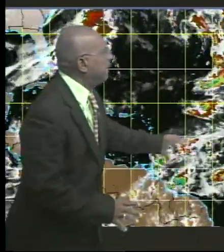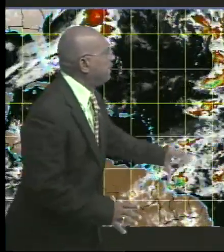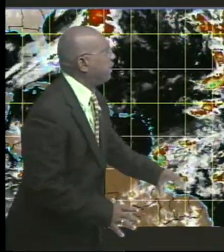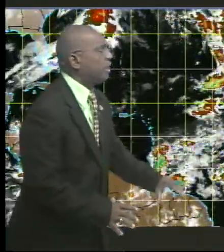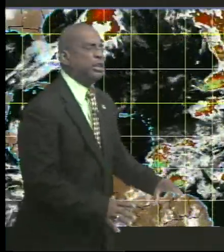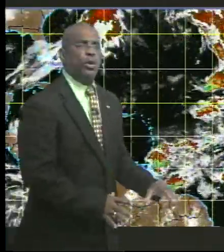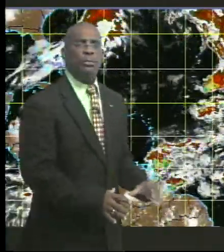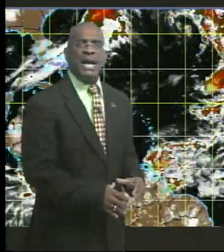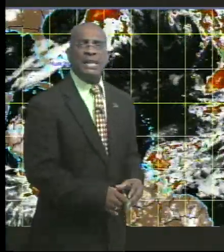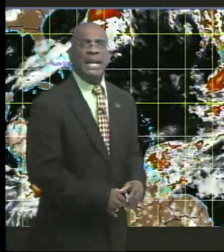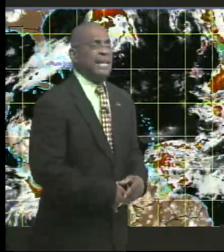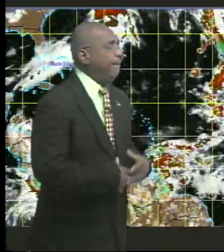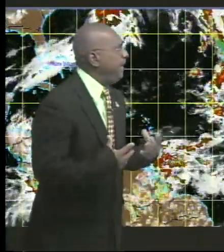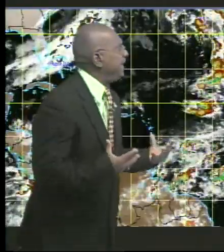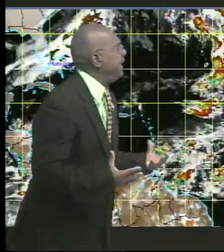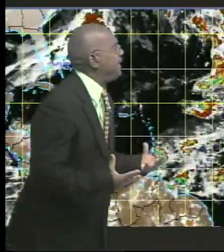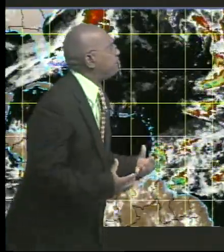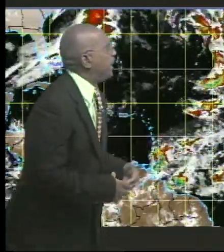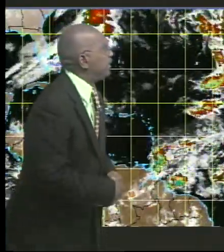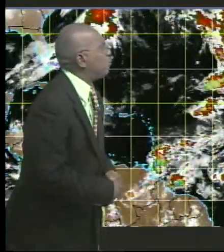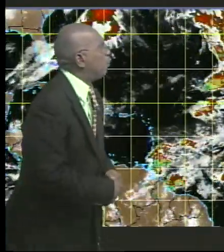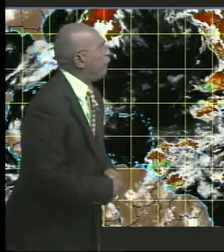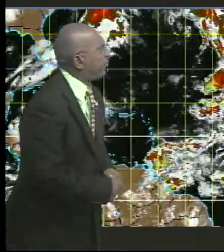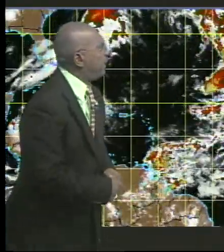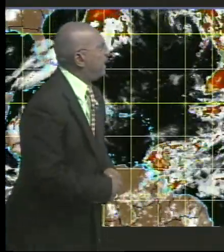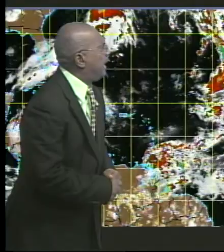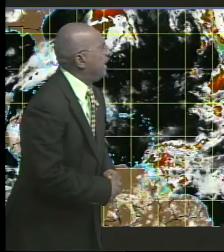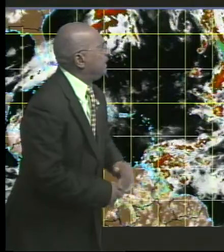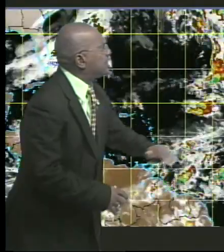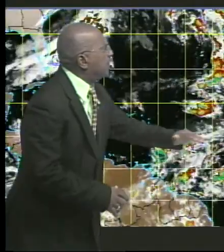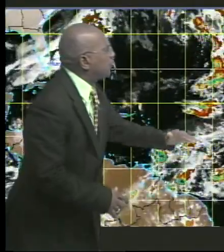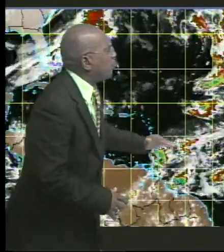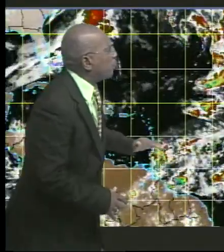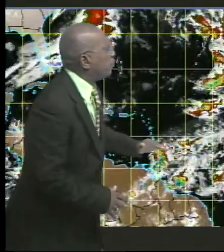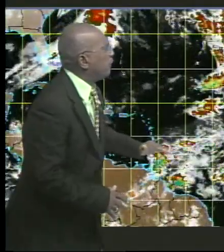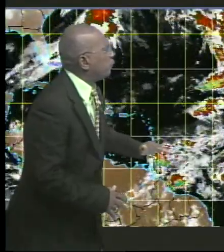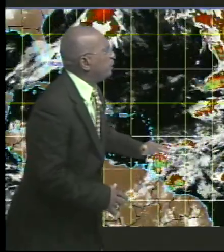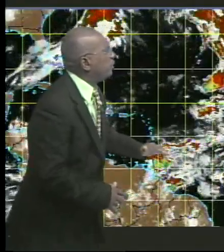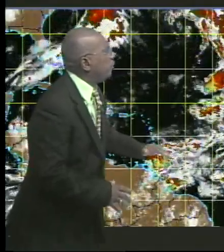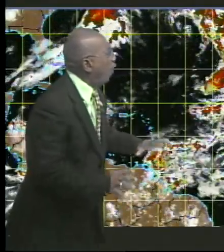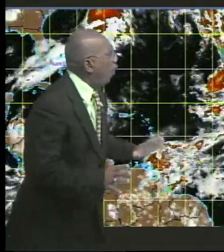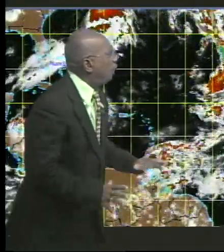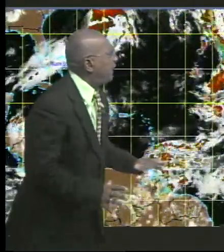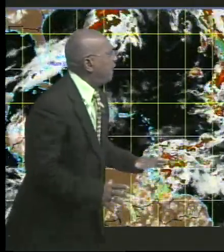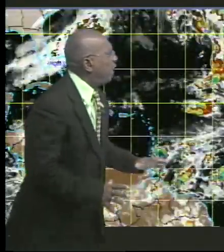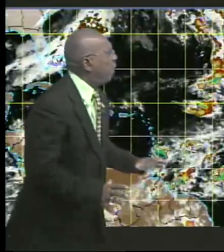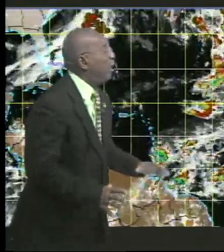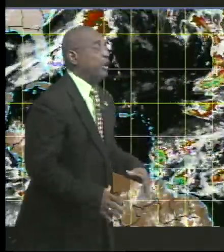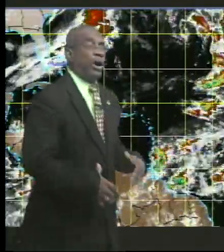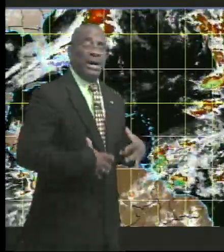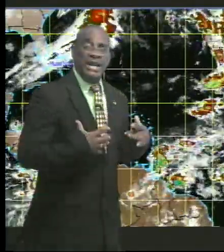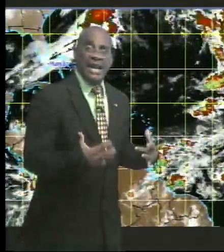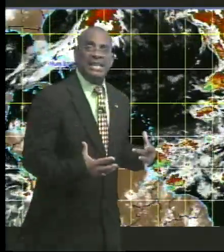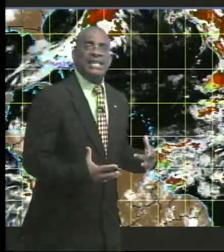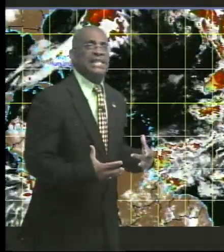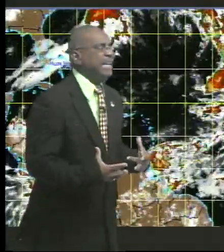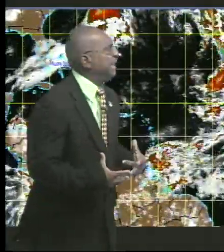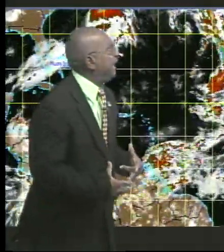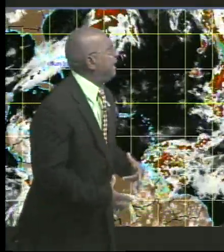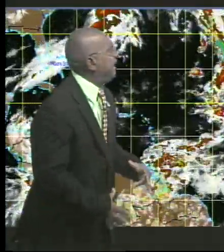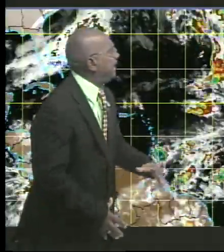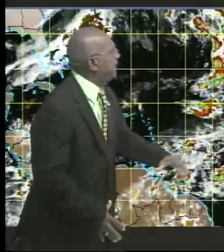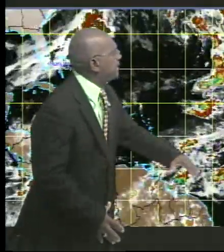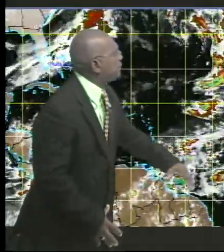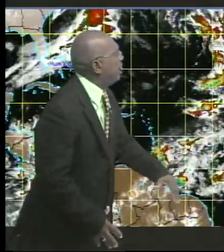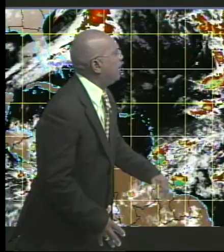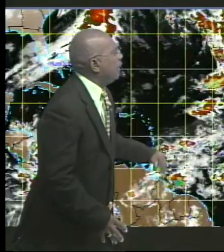this multi-layered cloud mass that maintained its presence over the southern portion of the region all day long. Now our analysis is